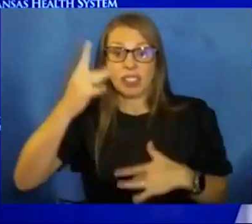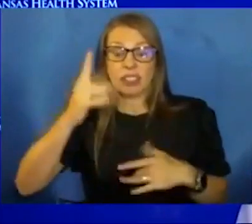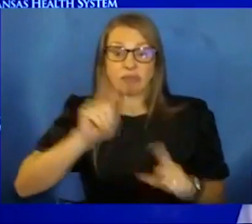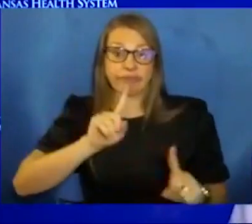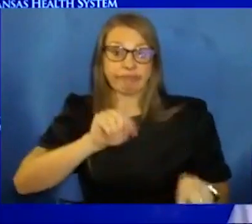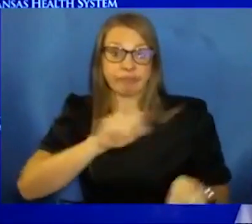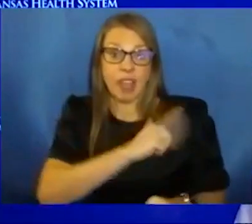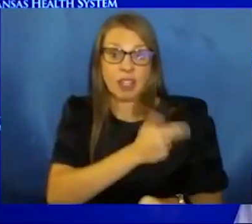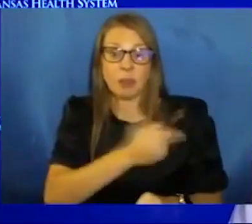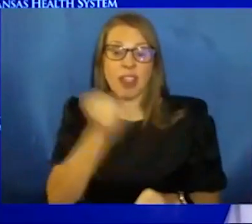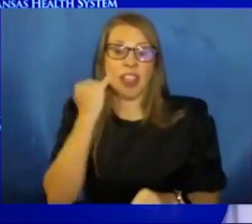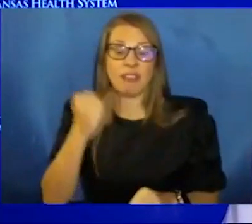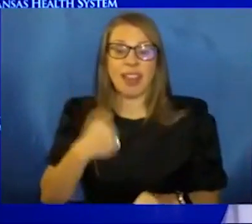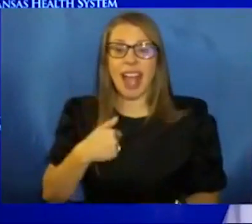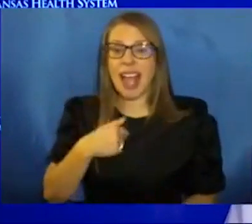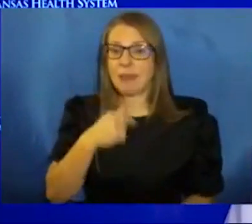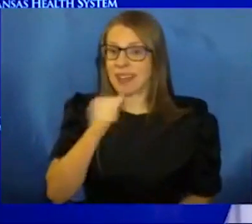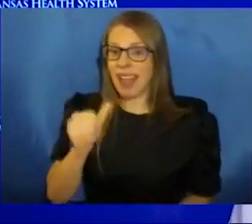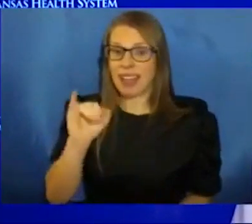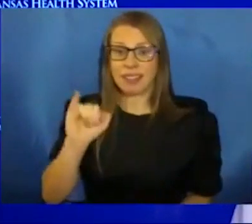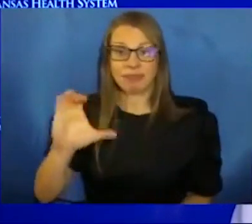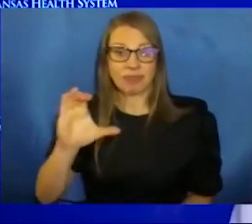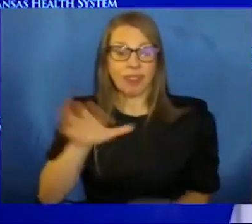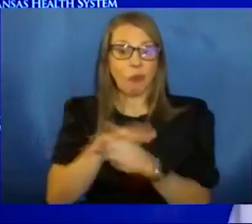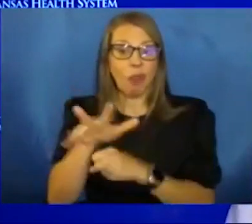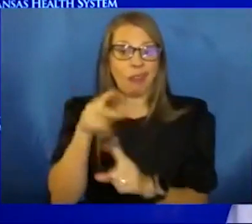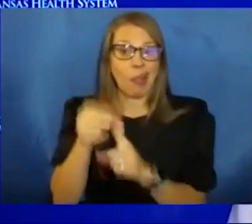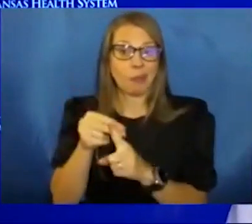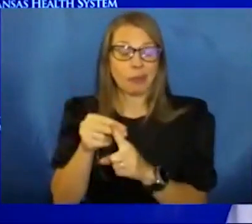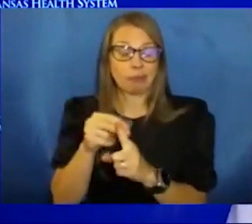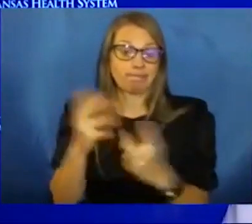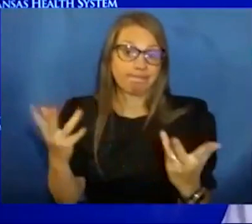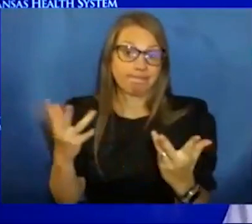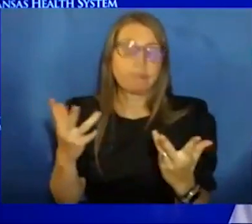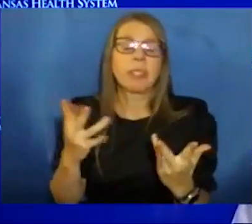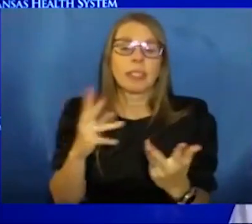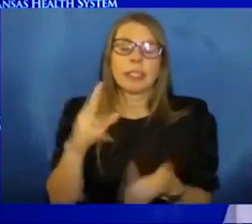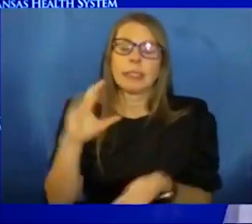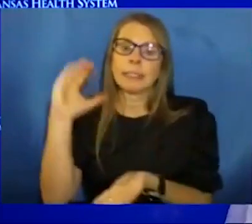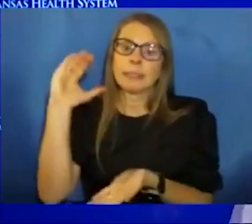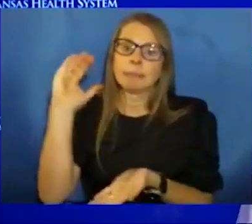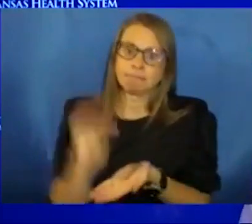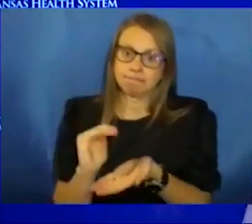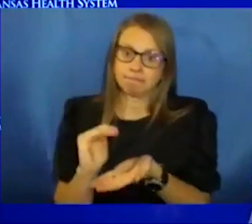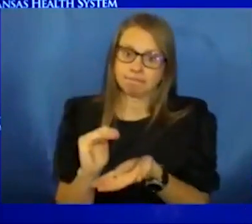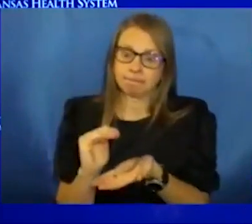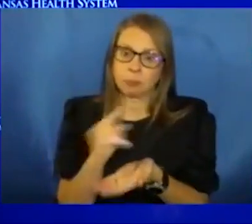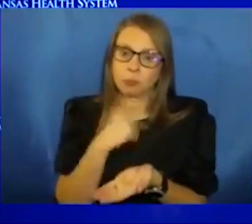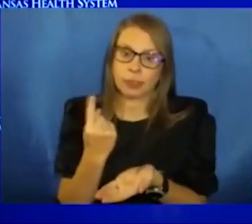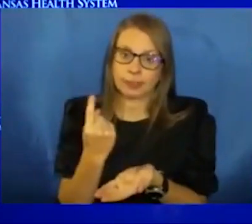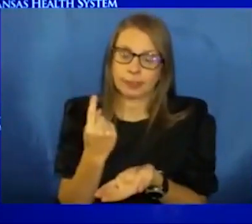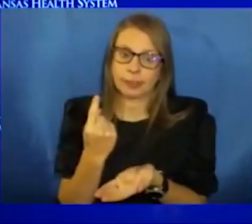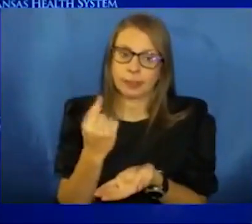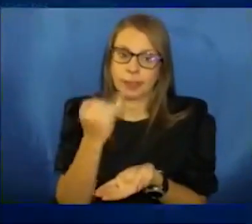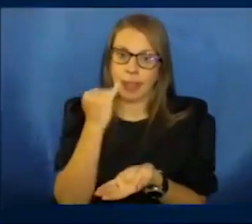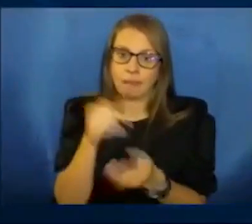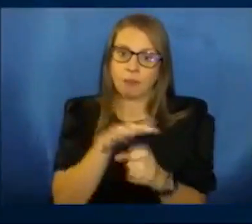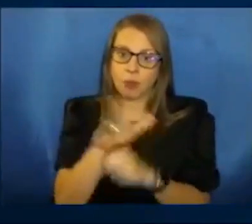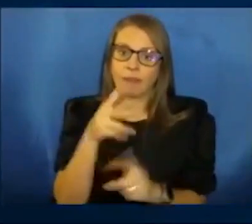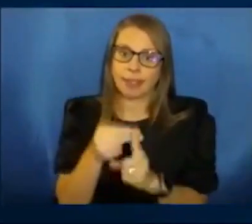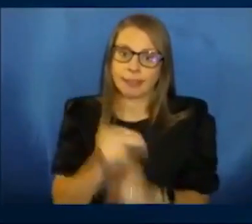that I want to do? Is there a high likelihood I will be exposed and get infected? Probably. But what is the chance that I will